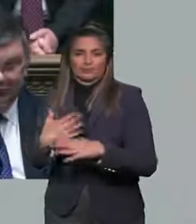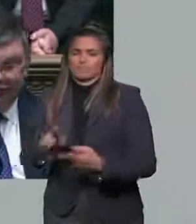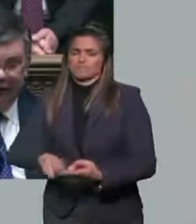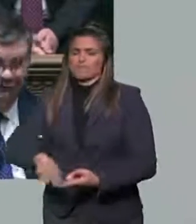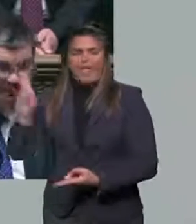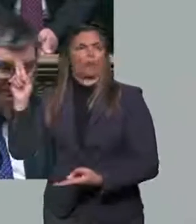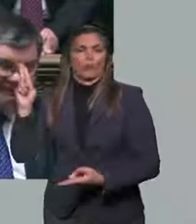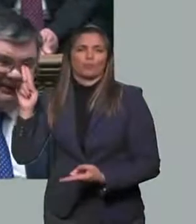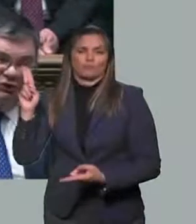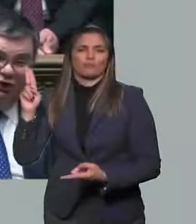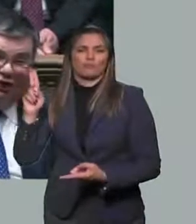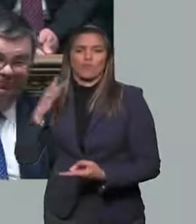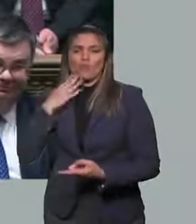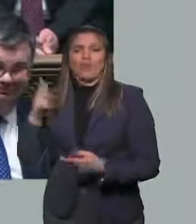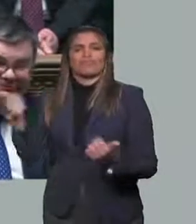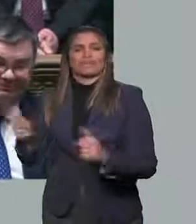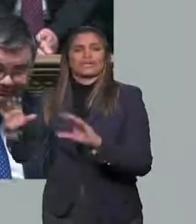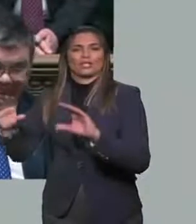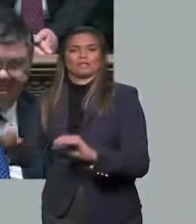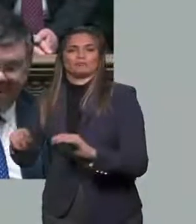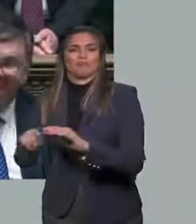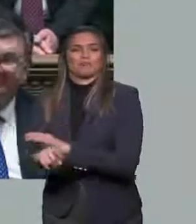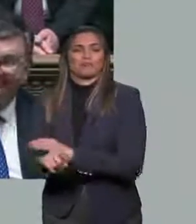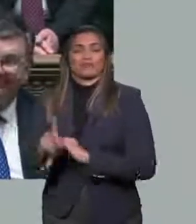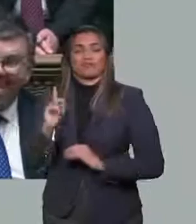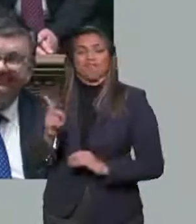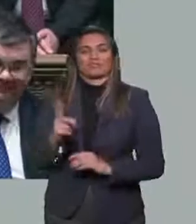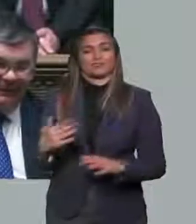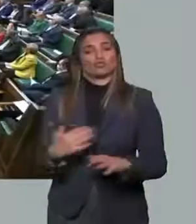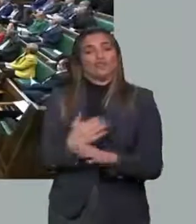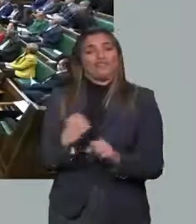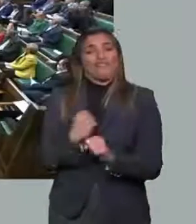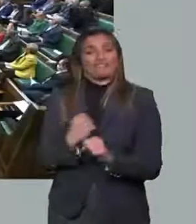office when they started. Mr. Speaker, that's the jobs guarantee you get with Labour.